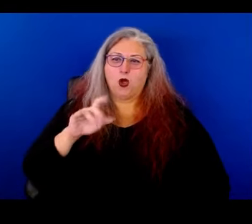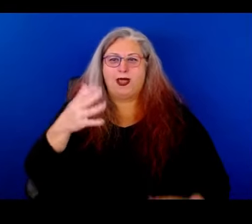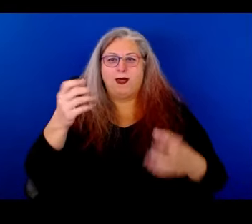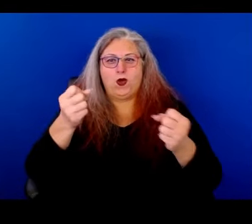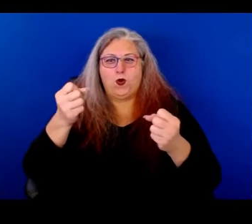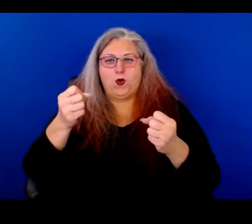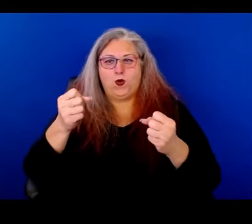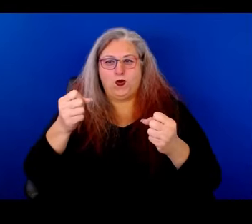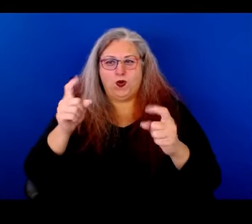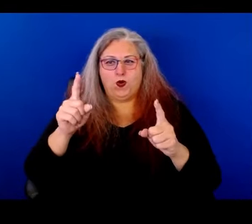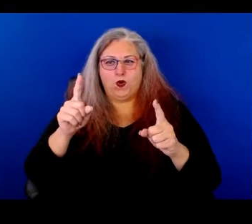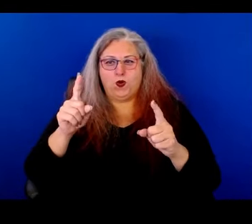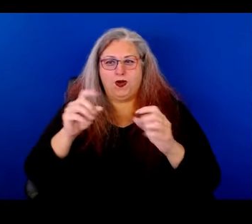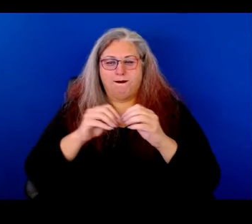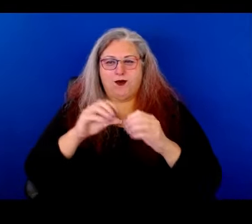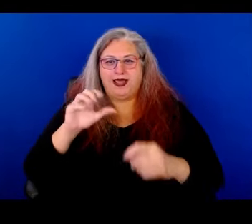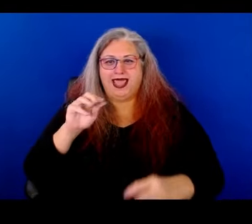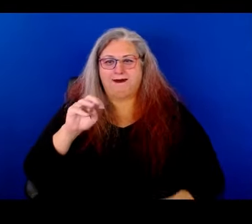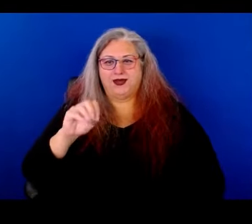on. More cameos.